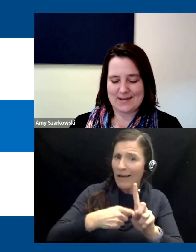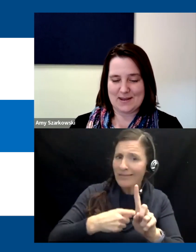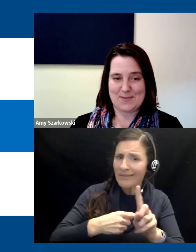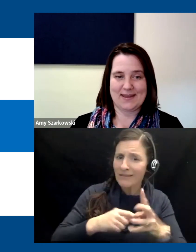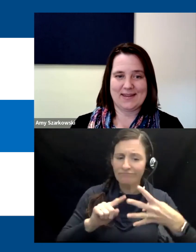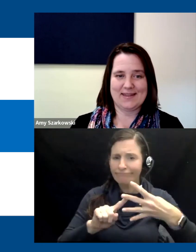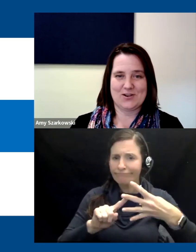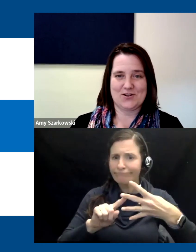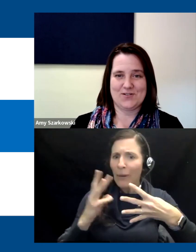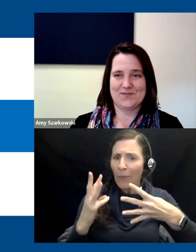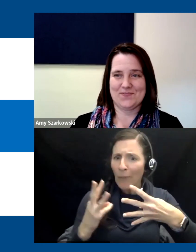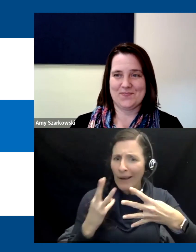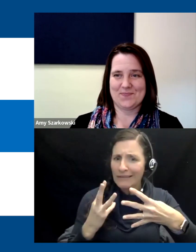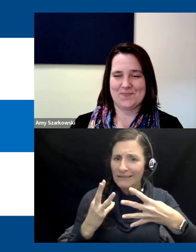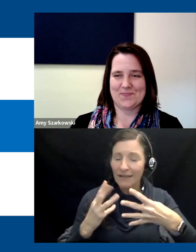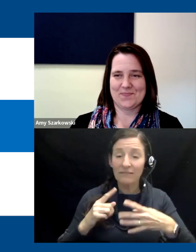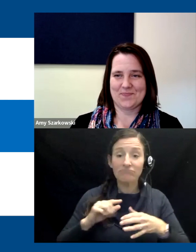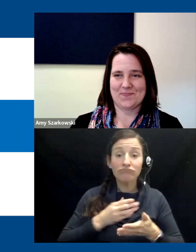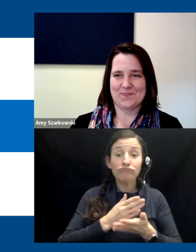during the academic year.